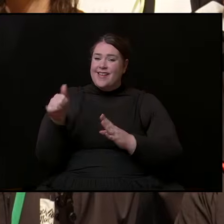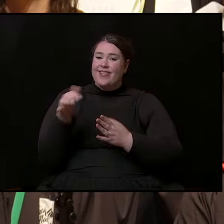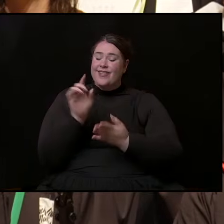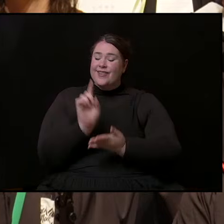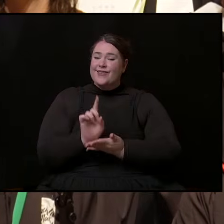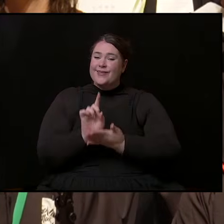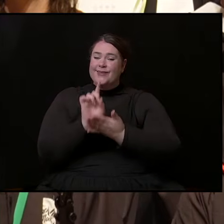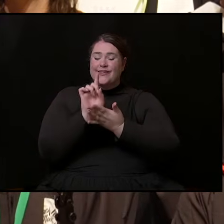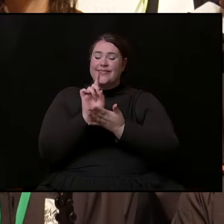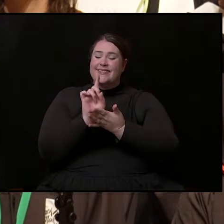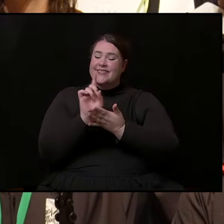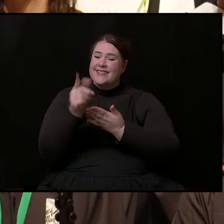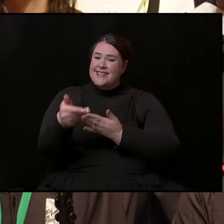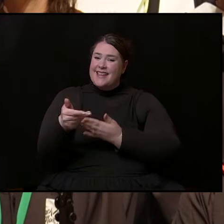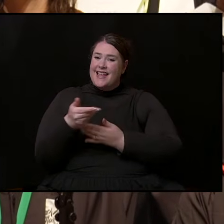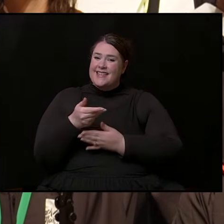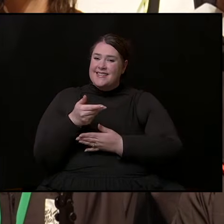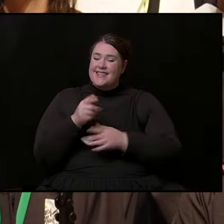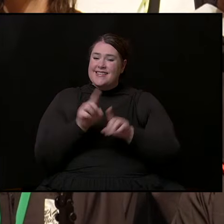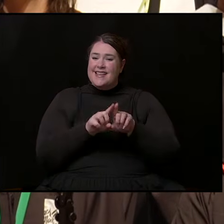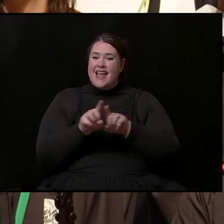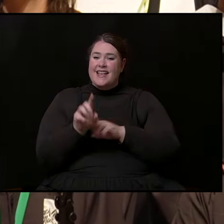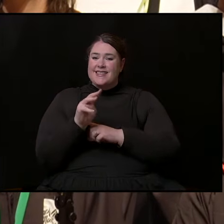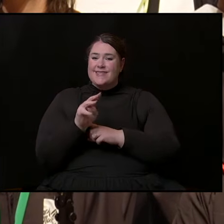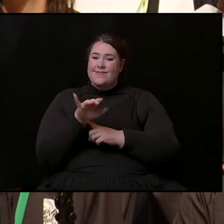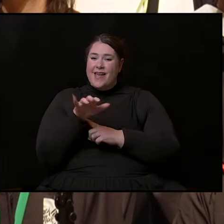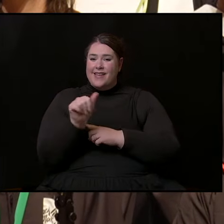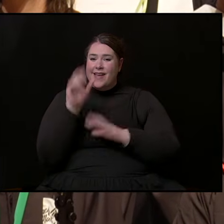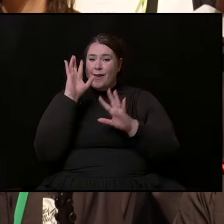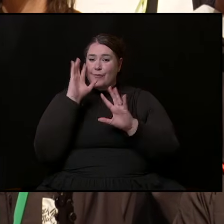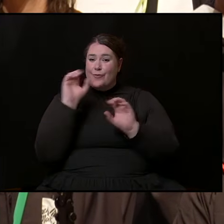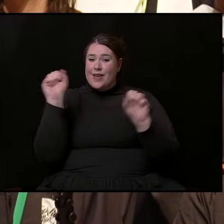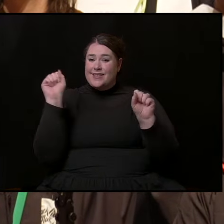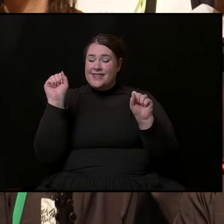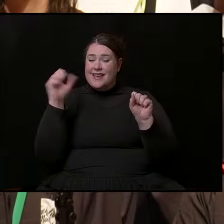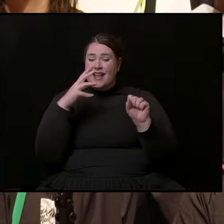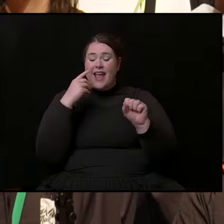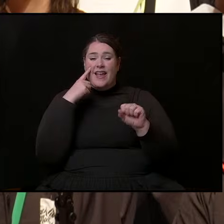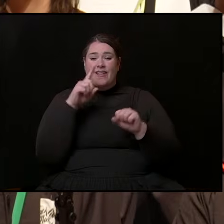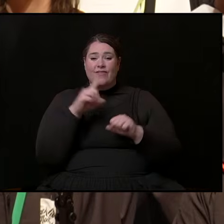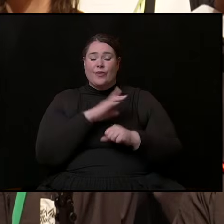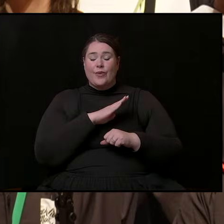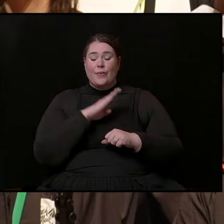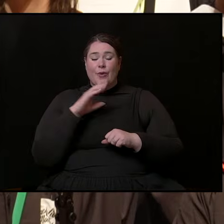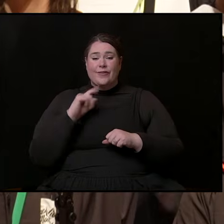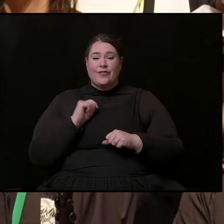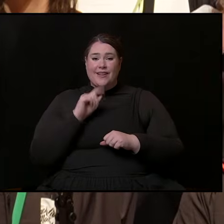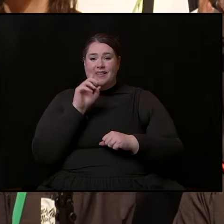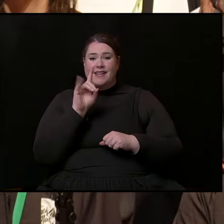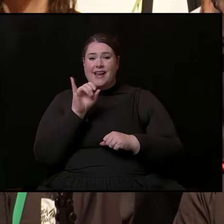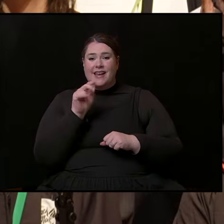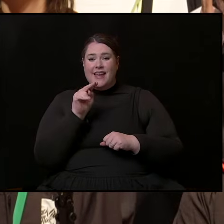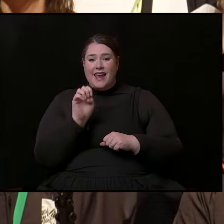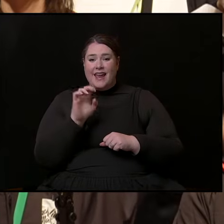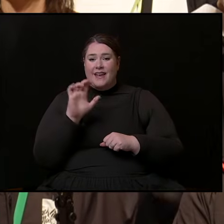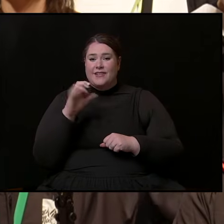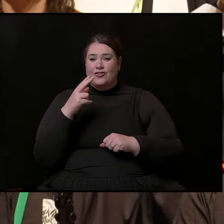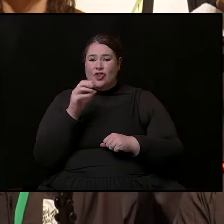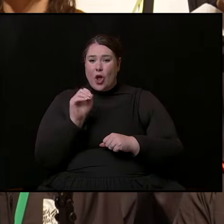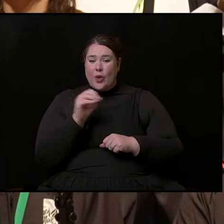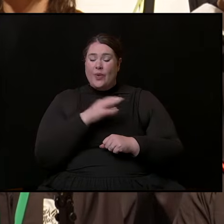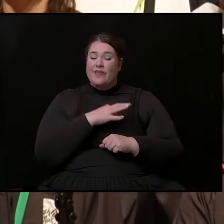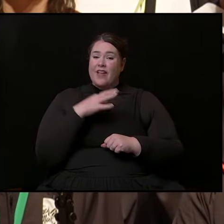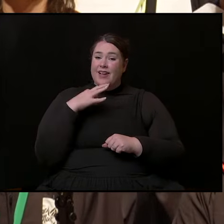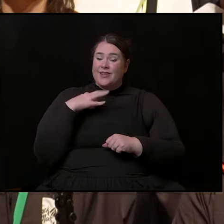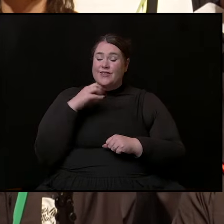guests. As MICA's president and on behalf of Trustee Diane Cho and the Board of Trustees, along with the faculty and